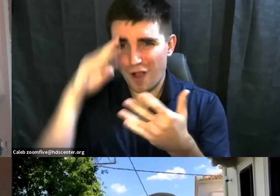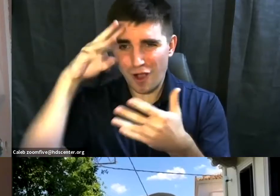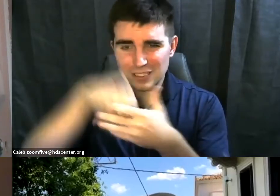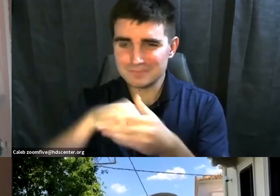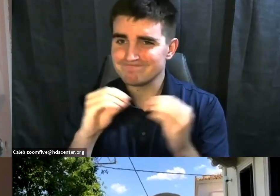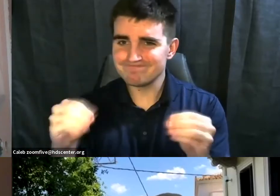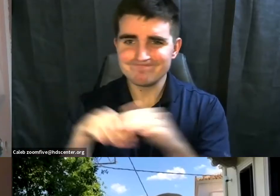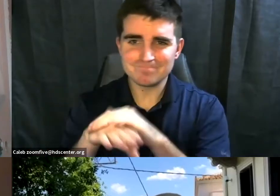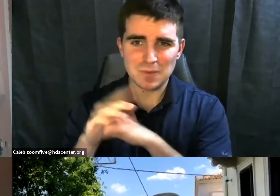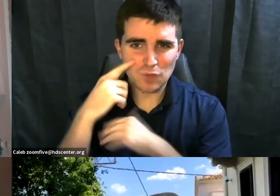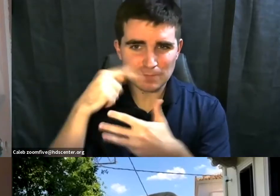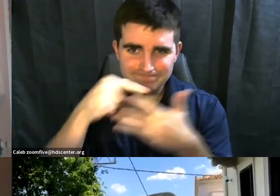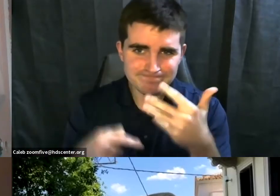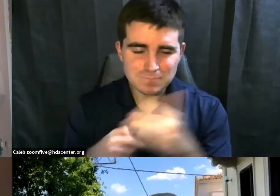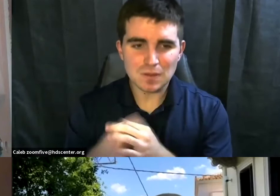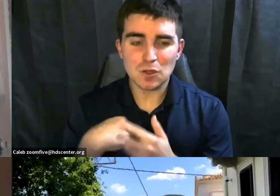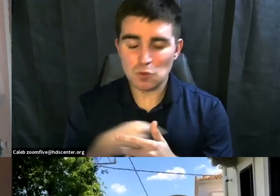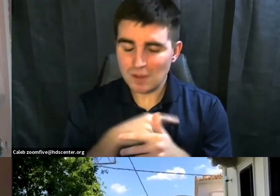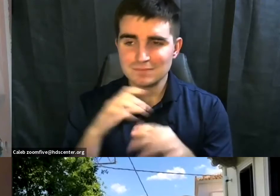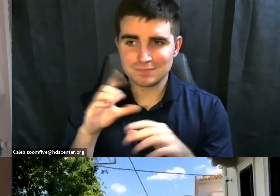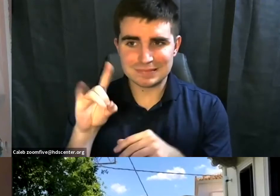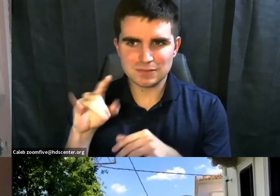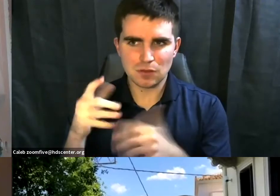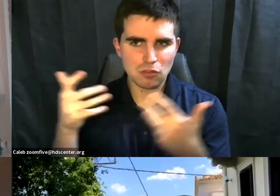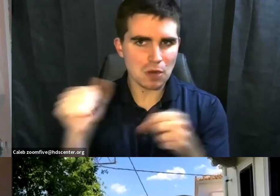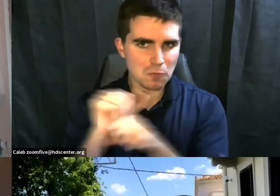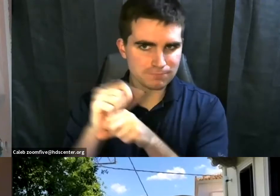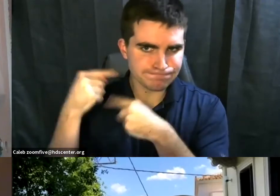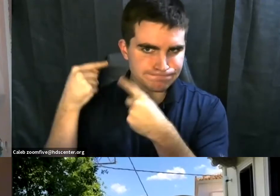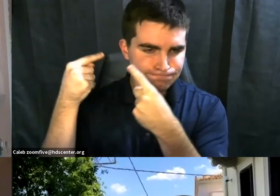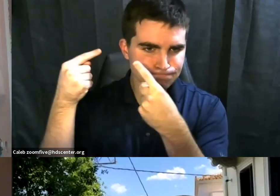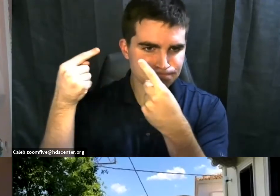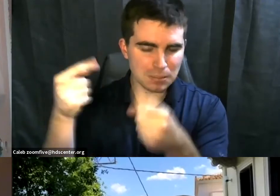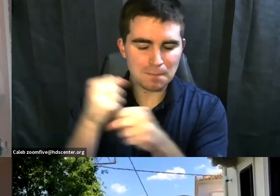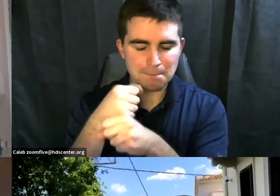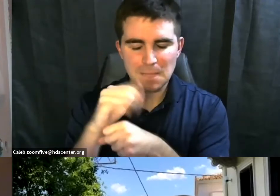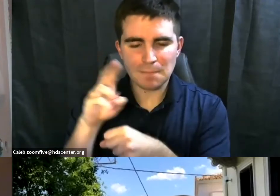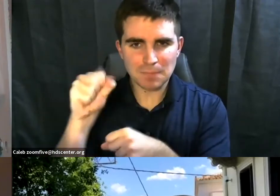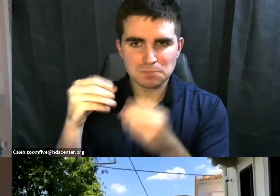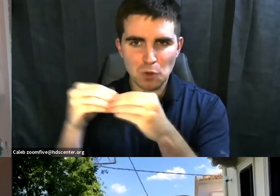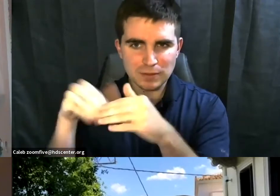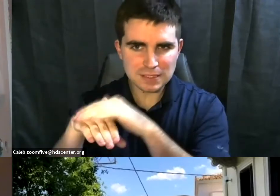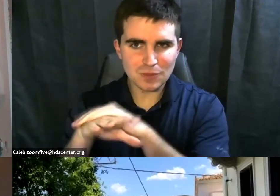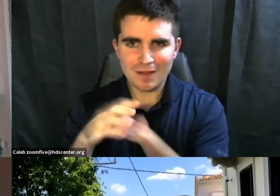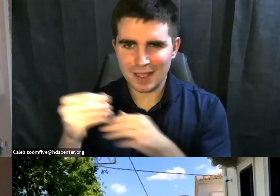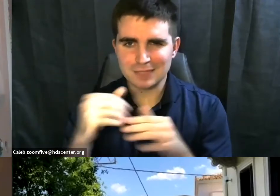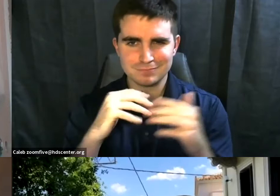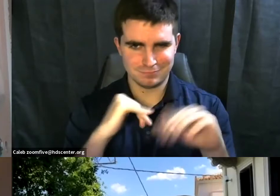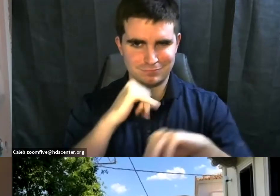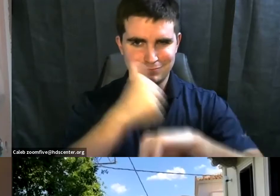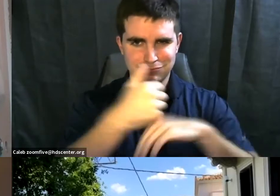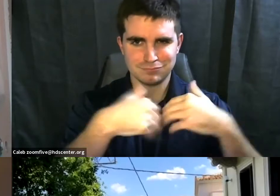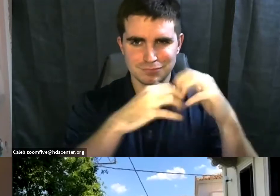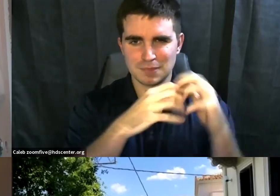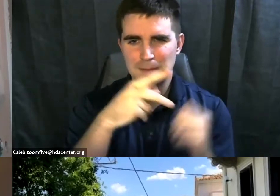work to make buses accessible and to develop a paratransit system which can be used by people with all kinds of